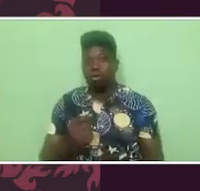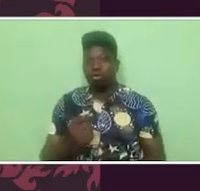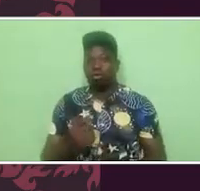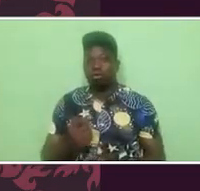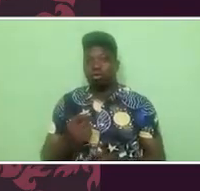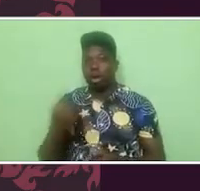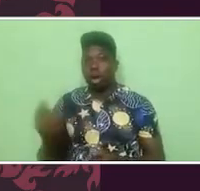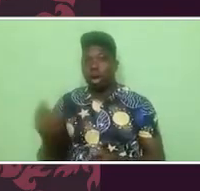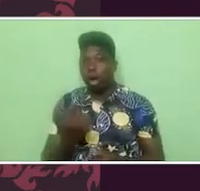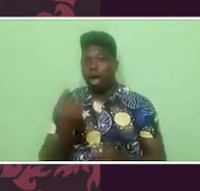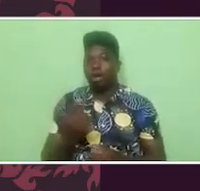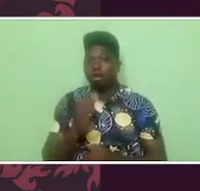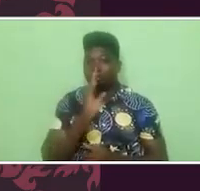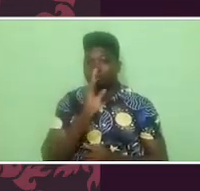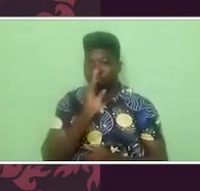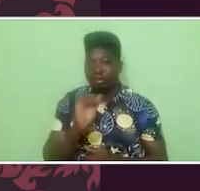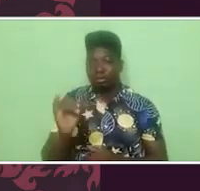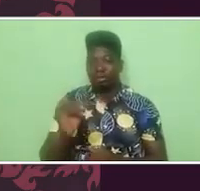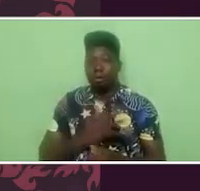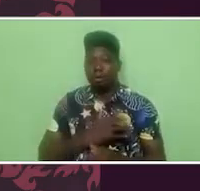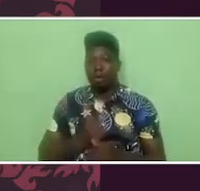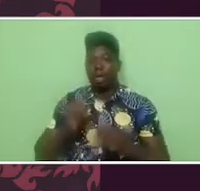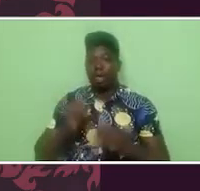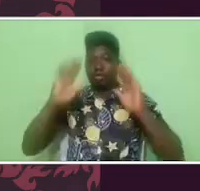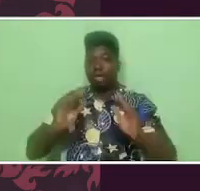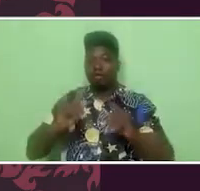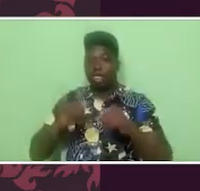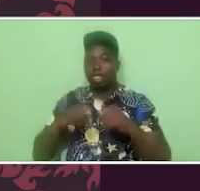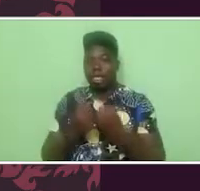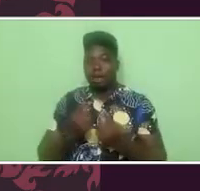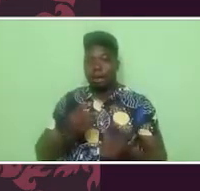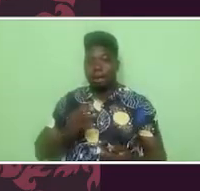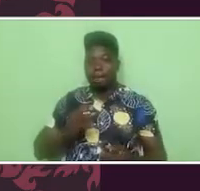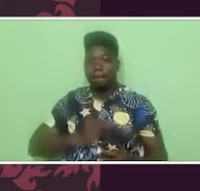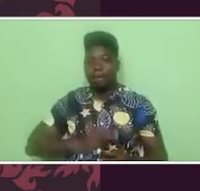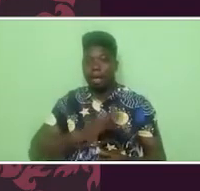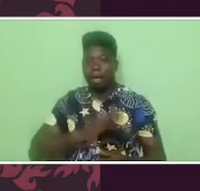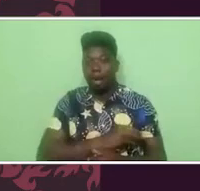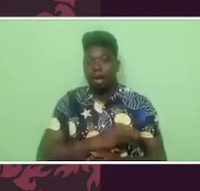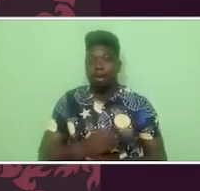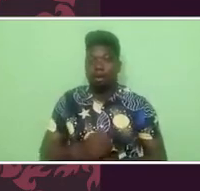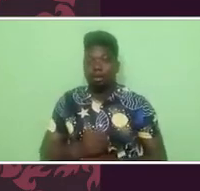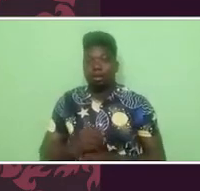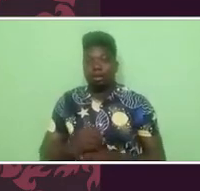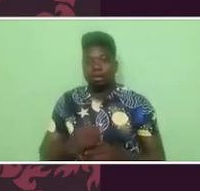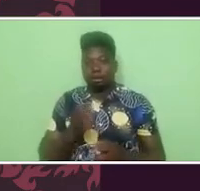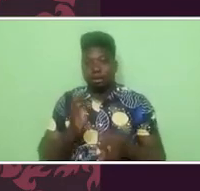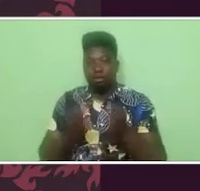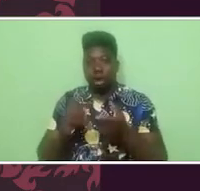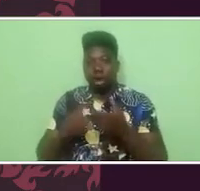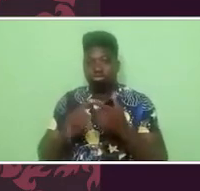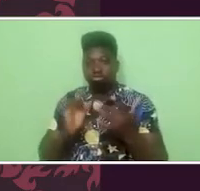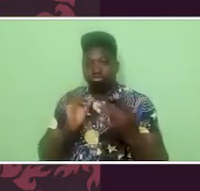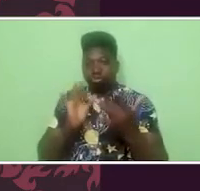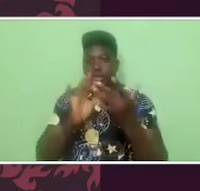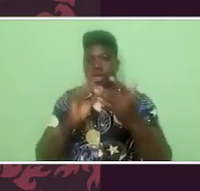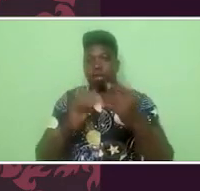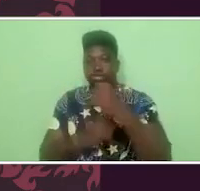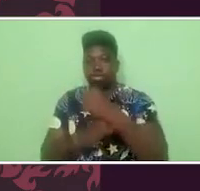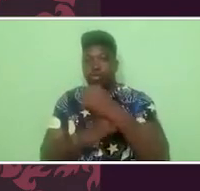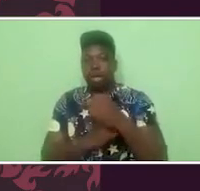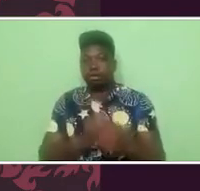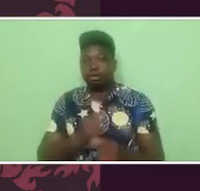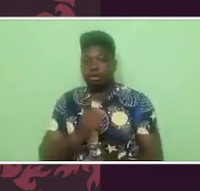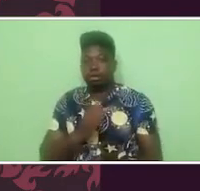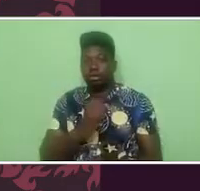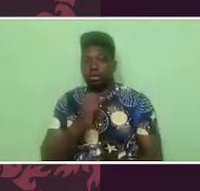amazing team member on the virtual couch. If you ever want to reach out to support Stephen, please check out the link